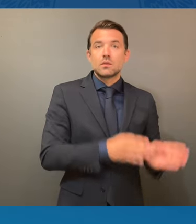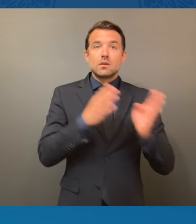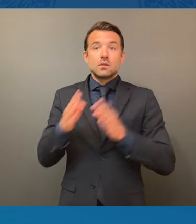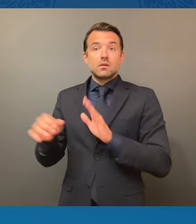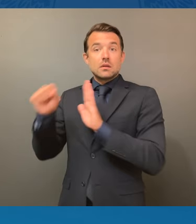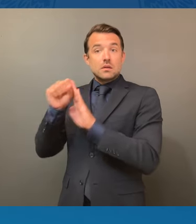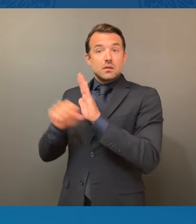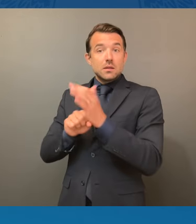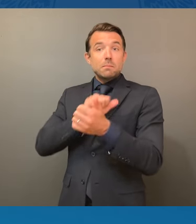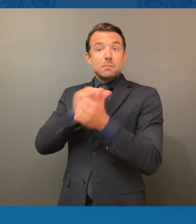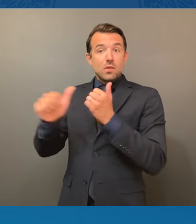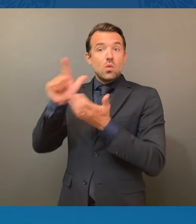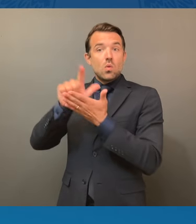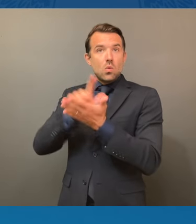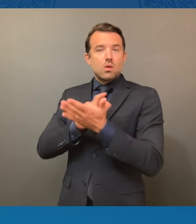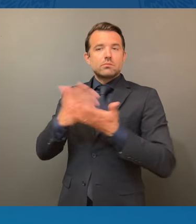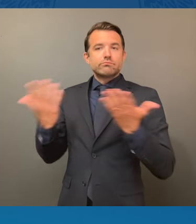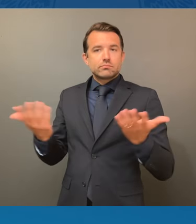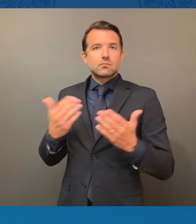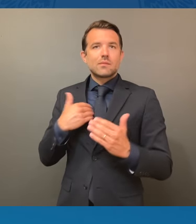states that are doing both.